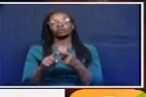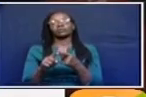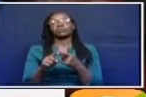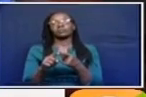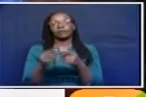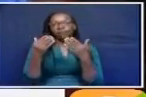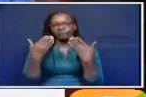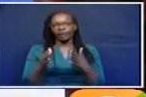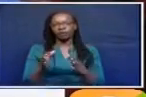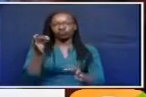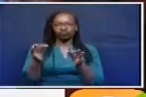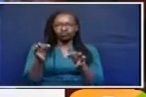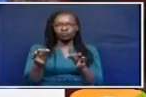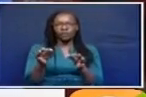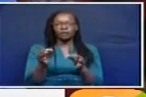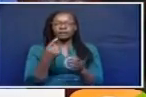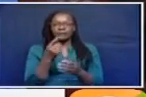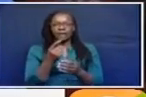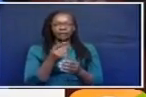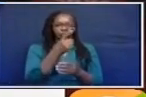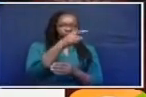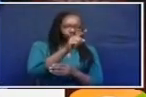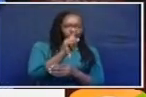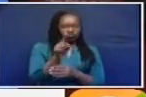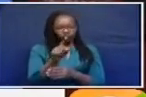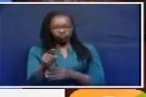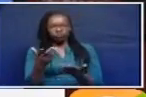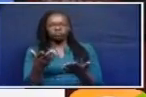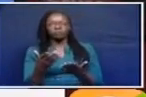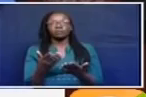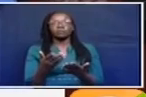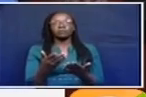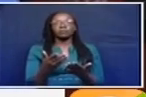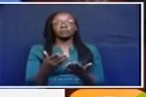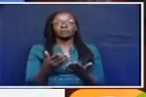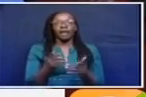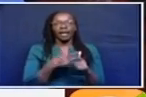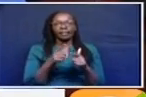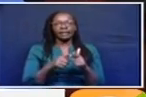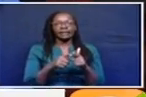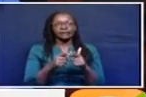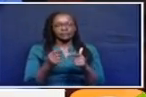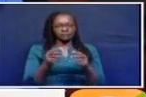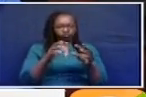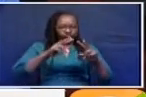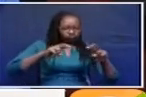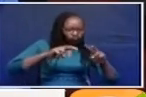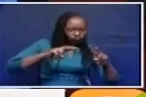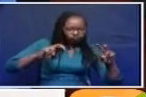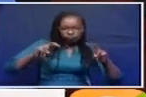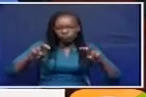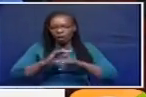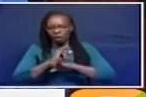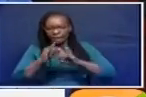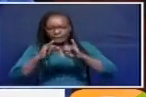votes, whether it's valid or invalid, and then they are counter checked. After counter checking, that's when they're going to start now counting. And